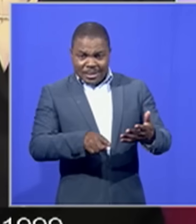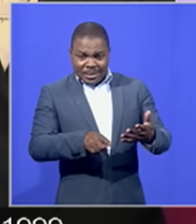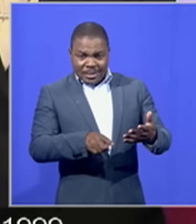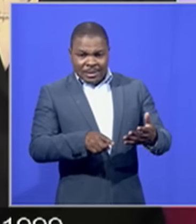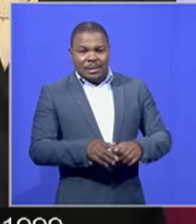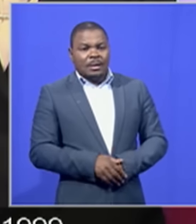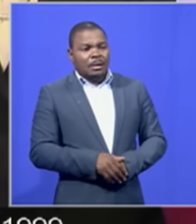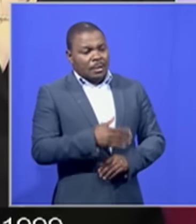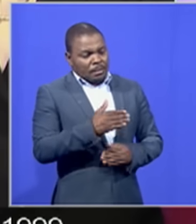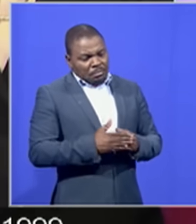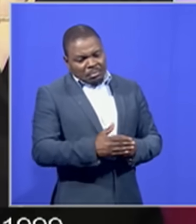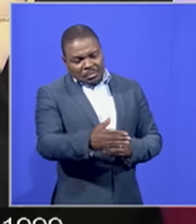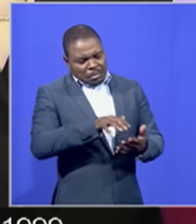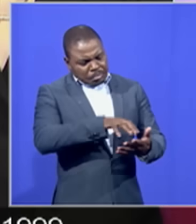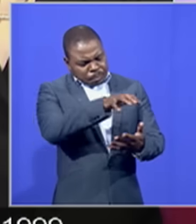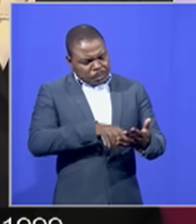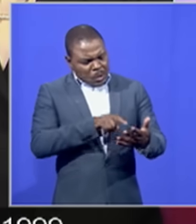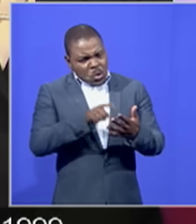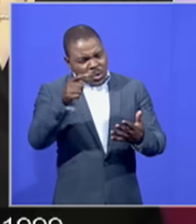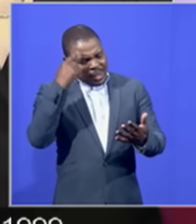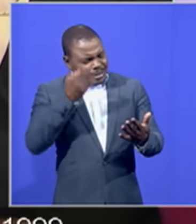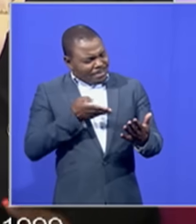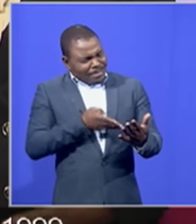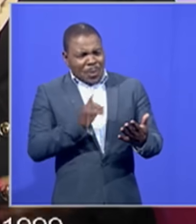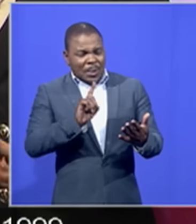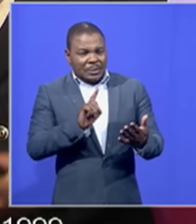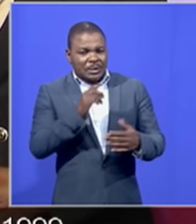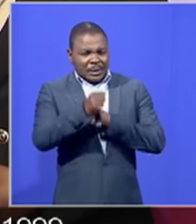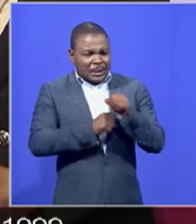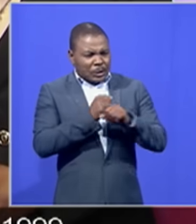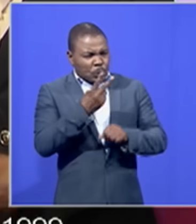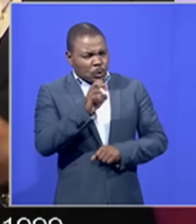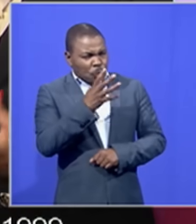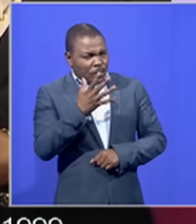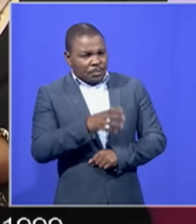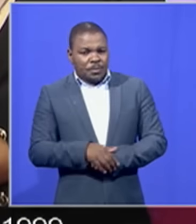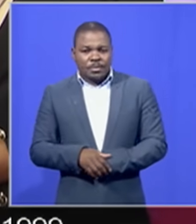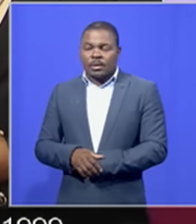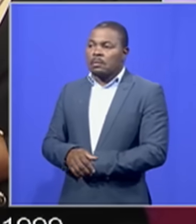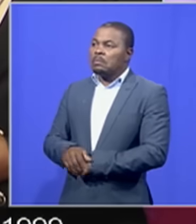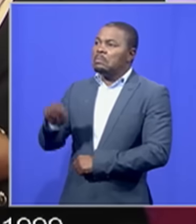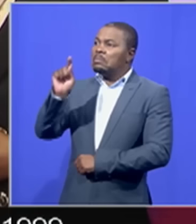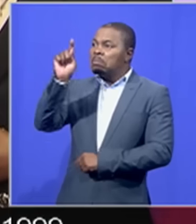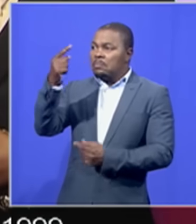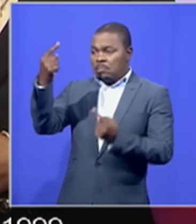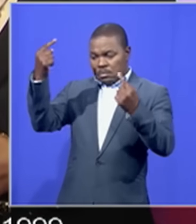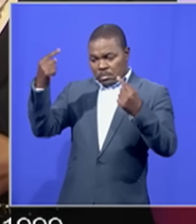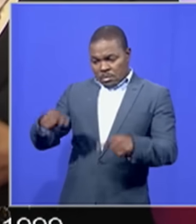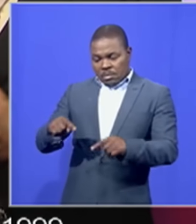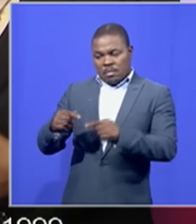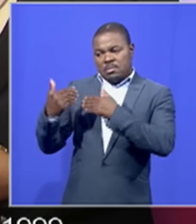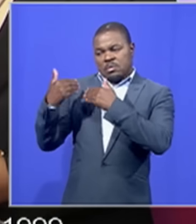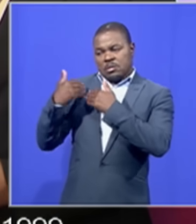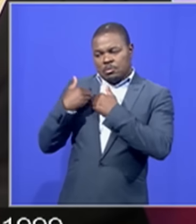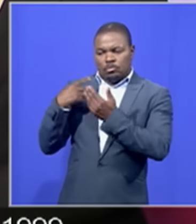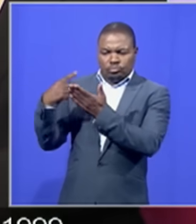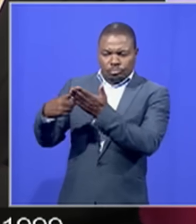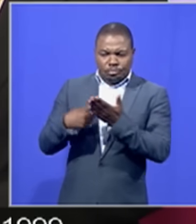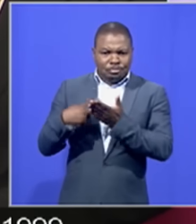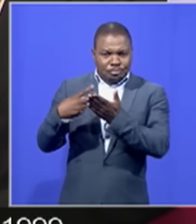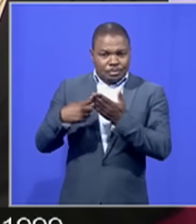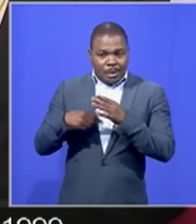jang mo lekwalong le la 2025 barungwa ba ikarabelang ho dipuisano